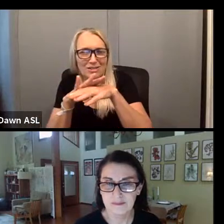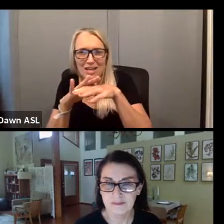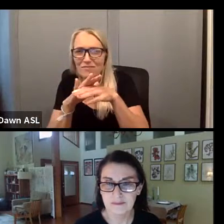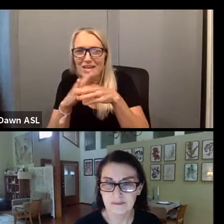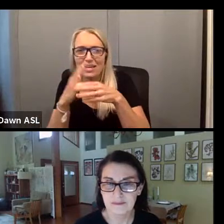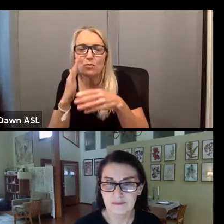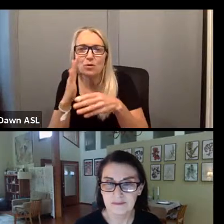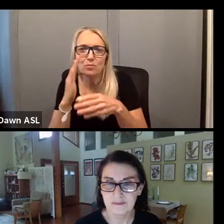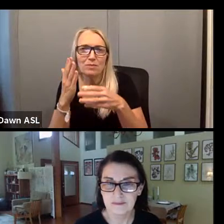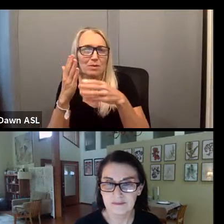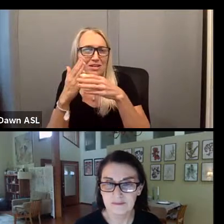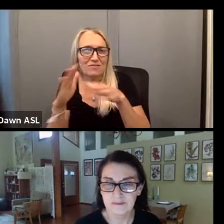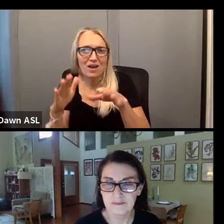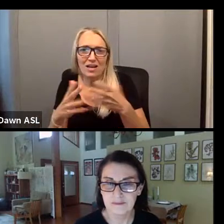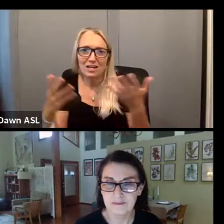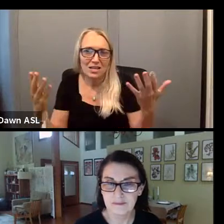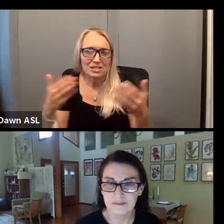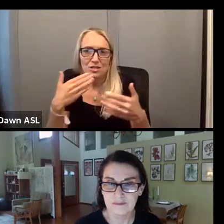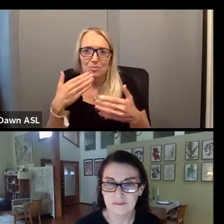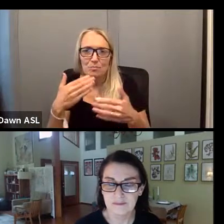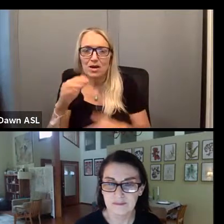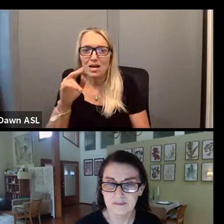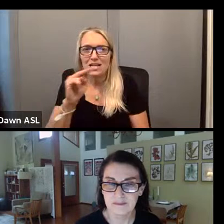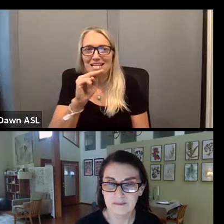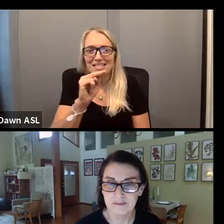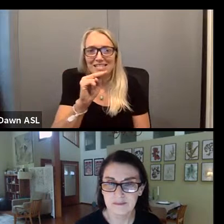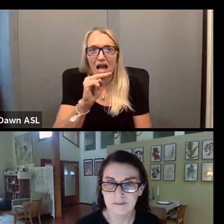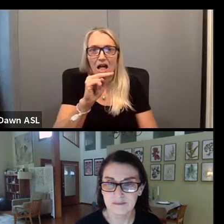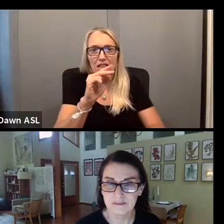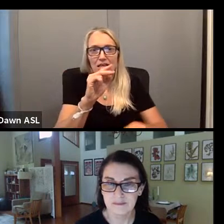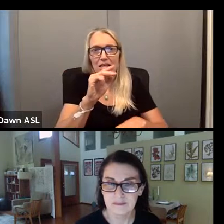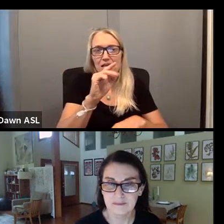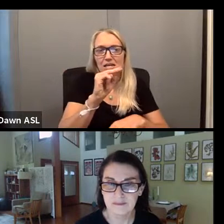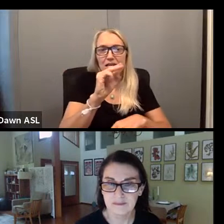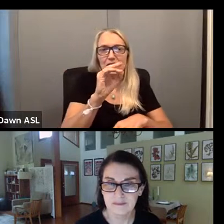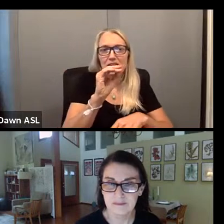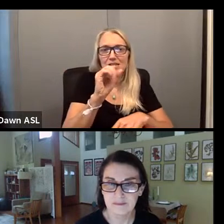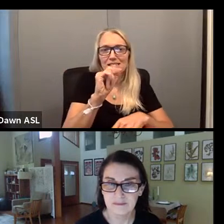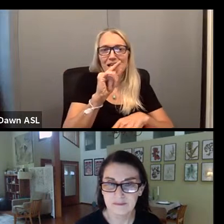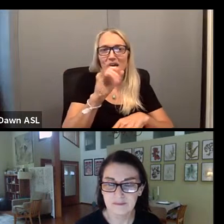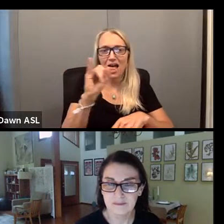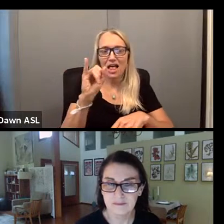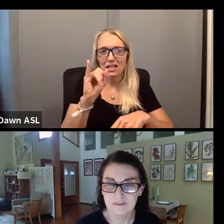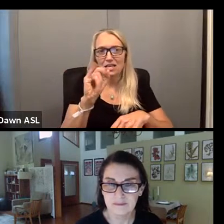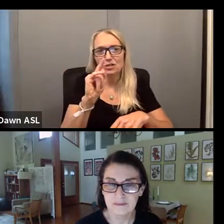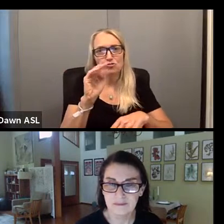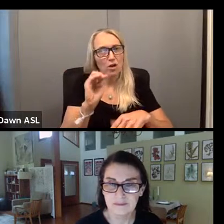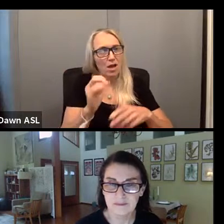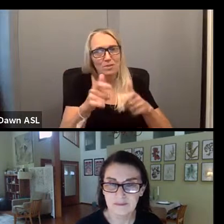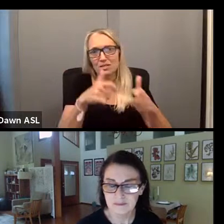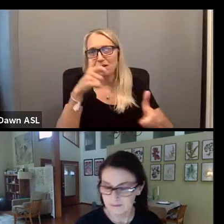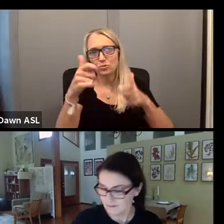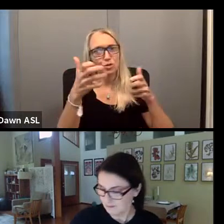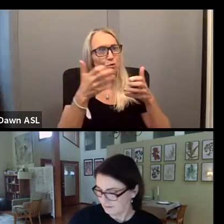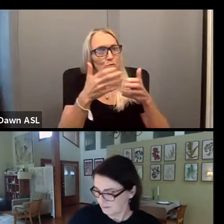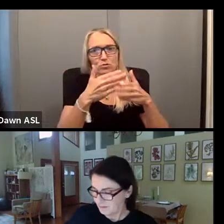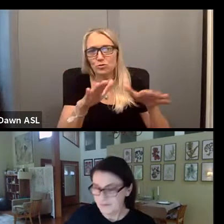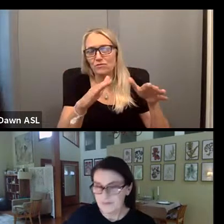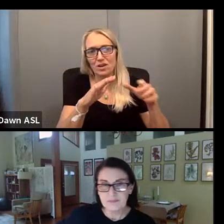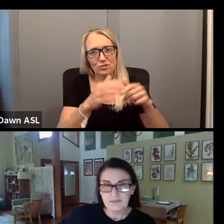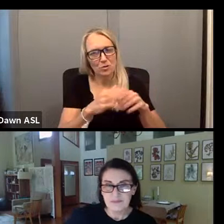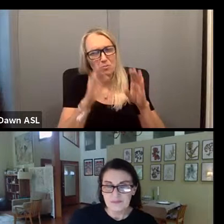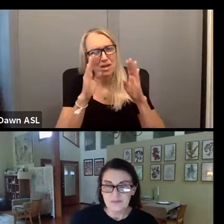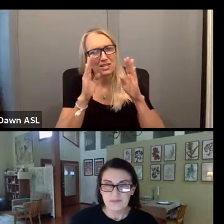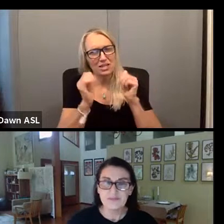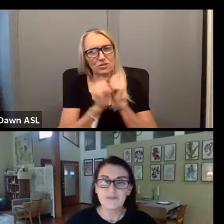thing. But Nisqually is quite large and is currently divided. So I would appreciate that you pay attention